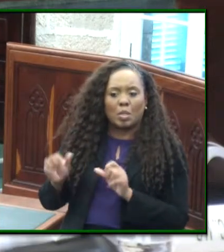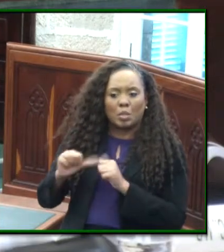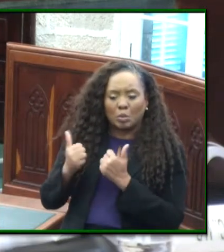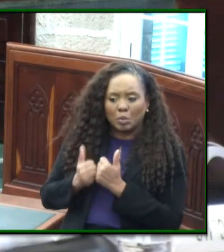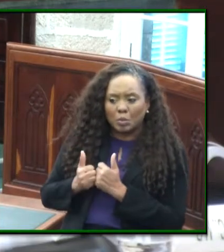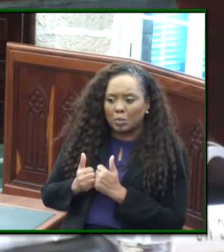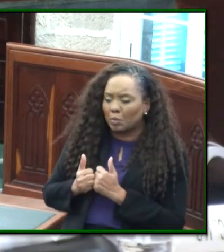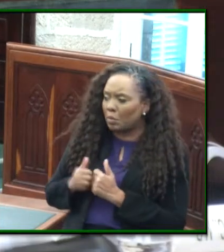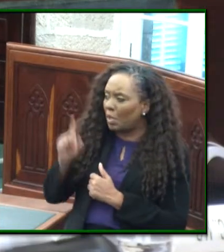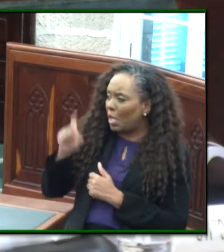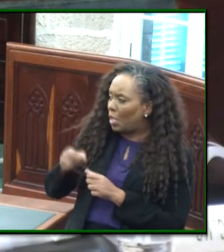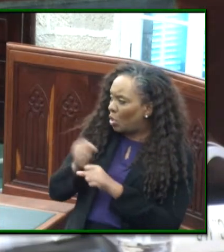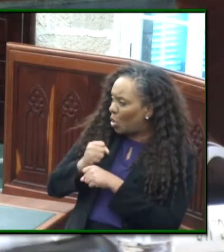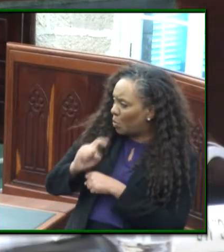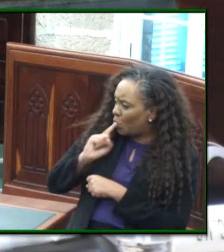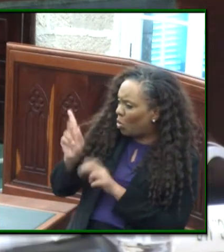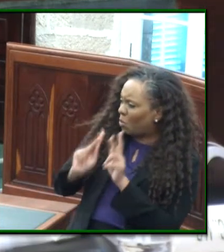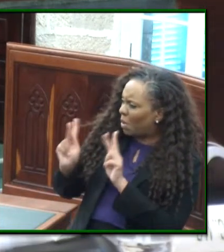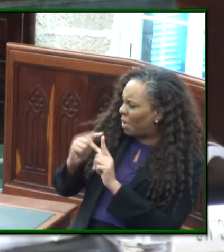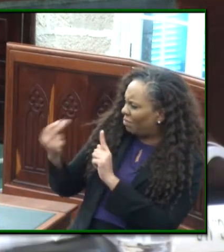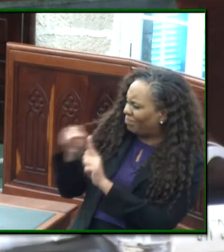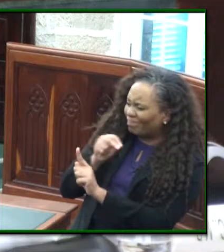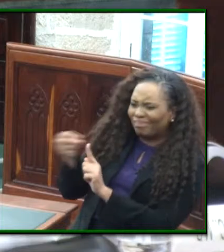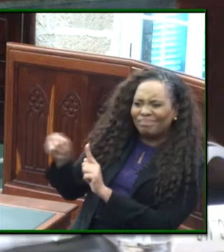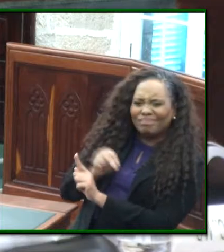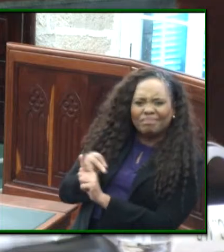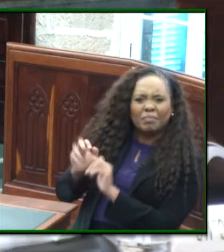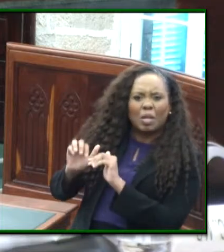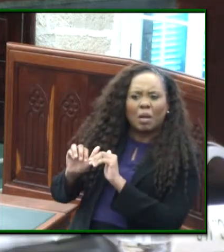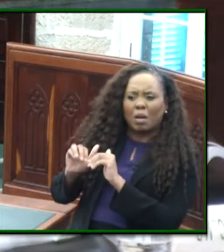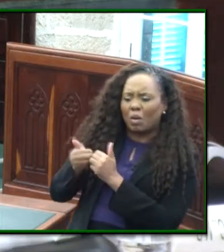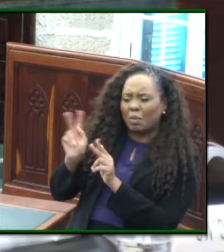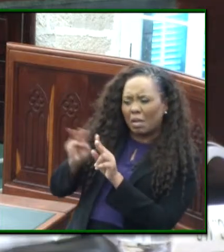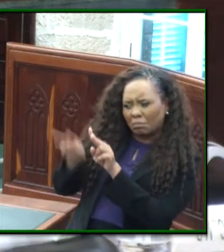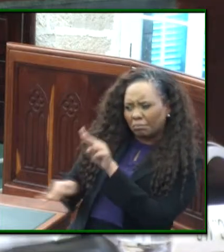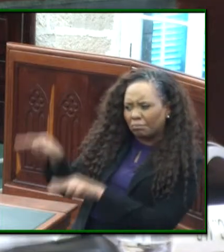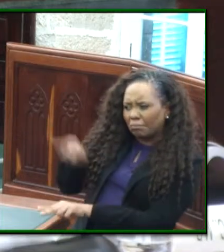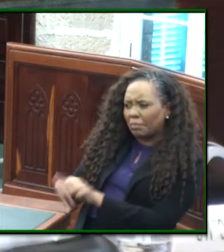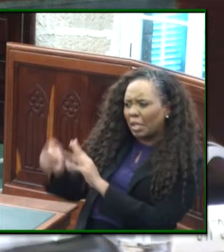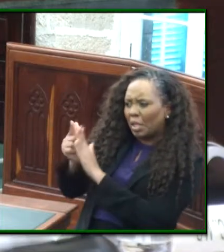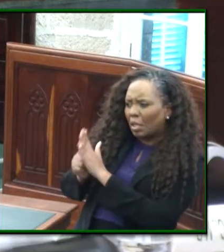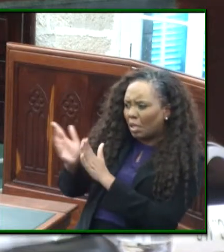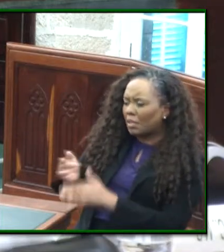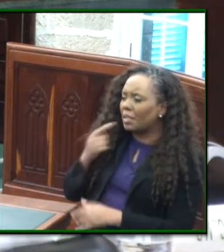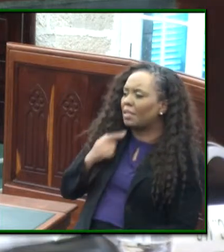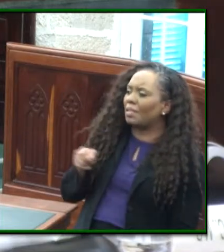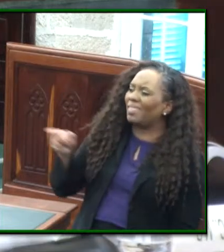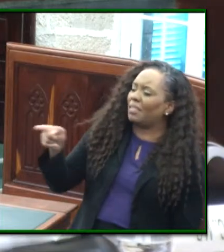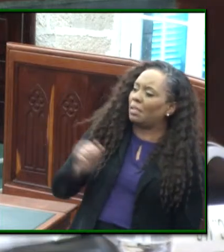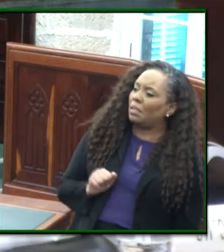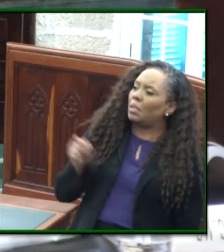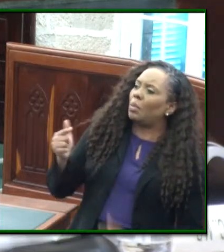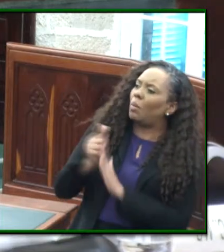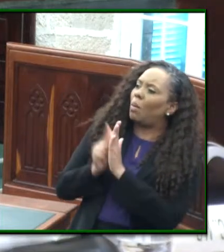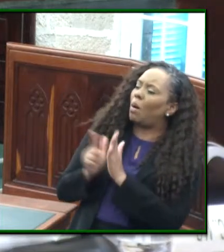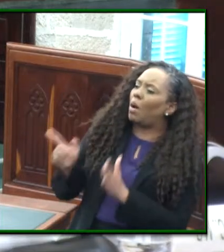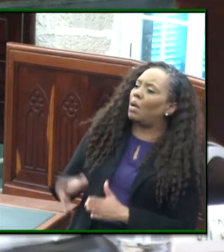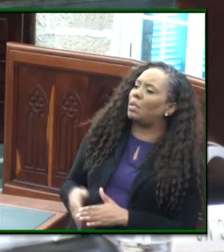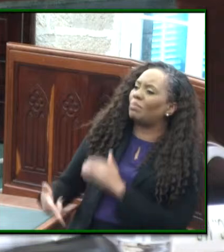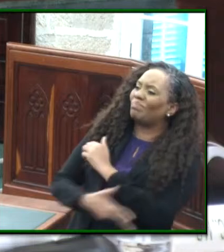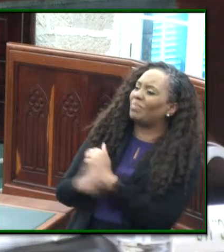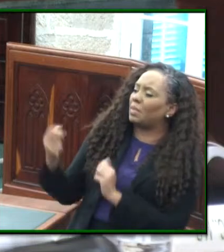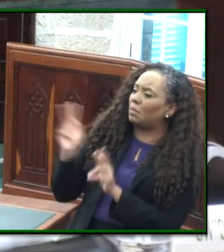sure that the perception of the public towards attorneys, say, who carried away people's funds or did things that were